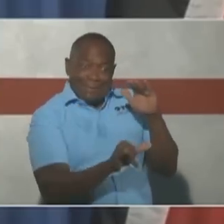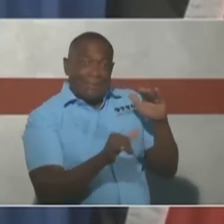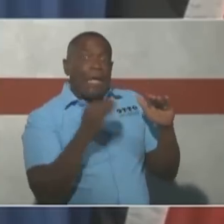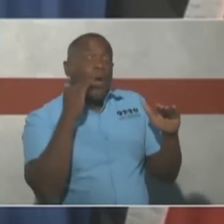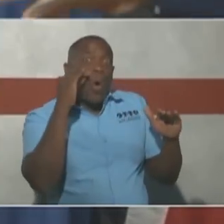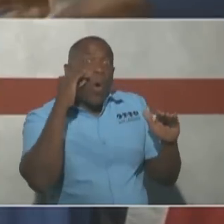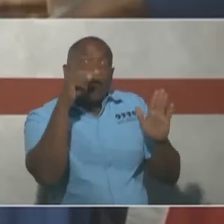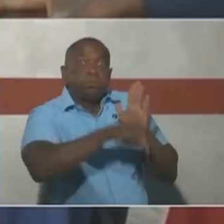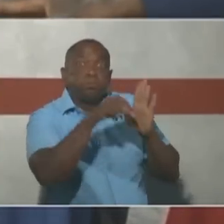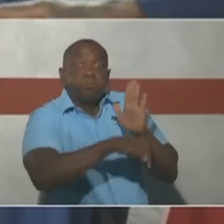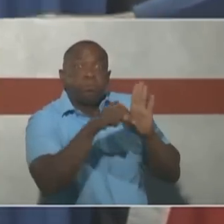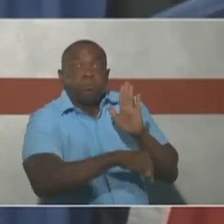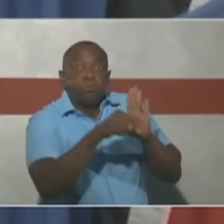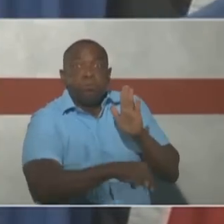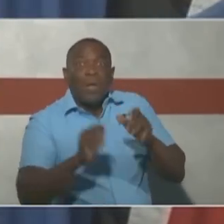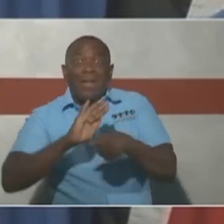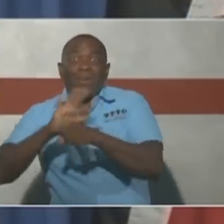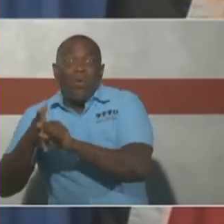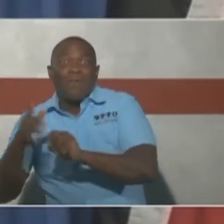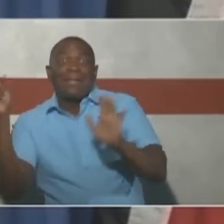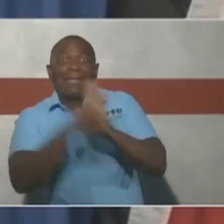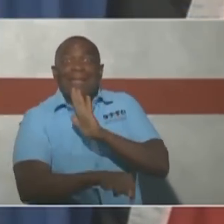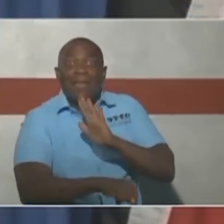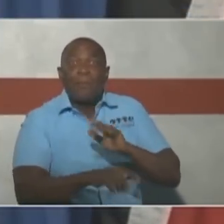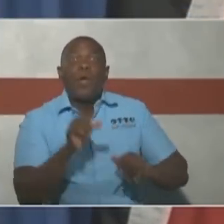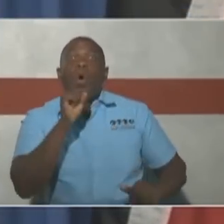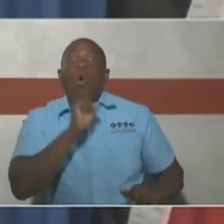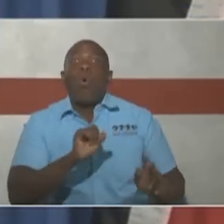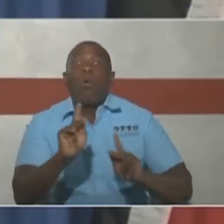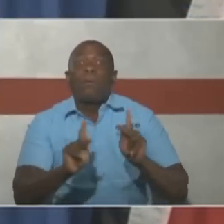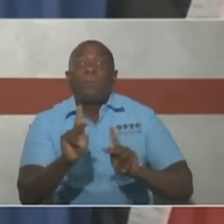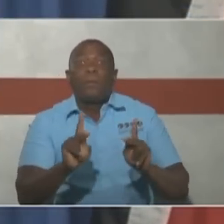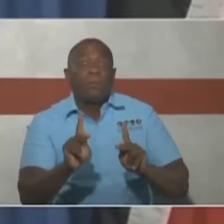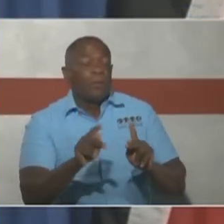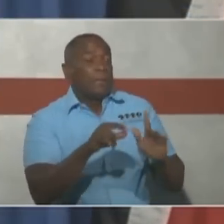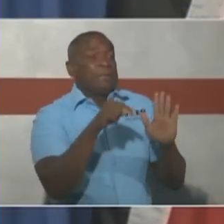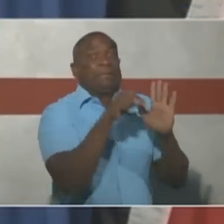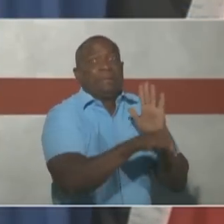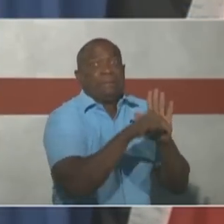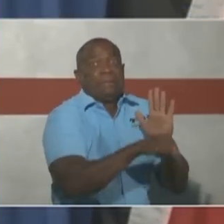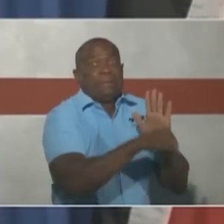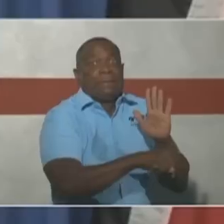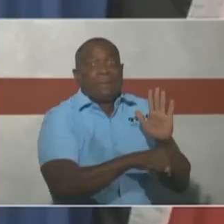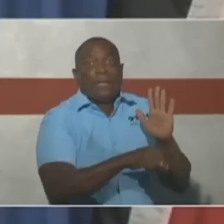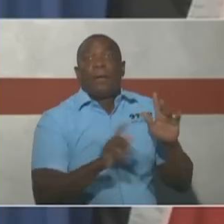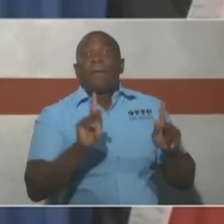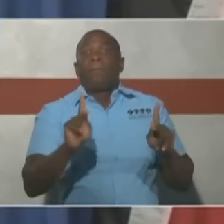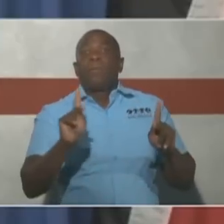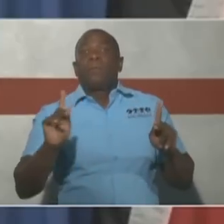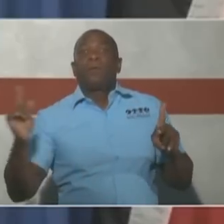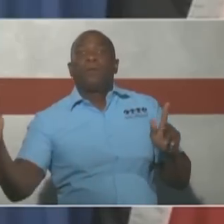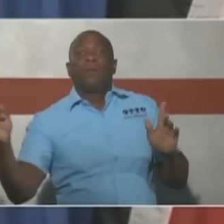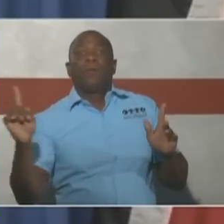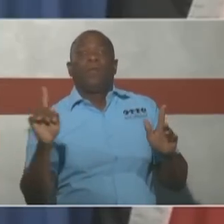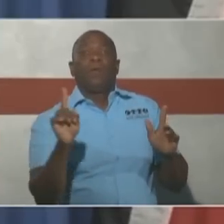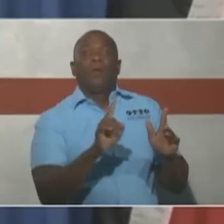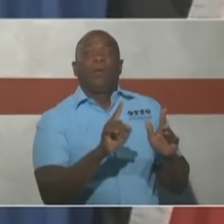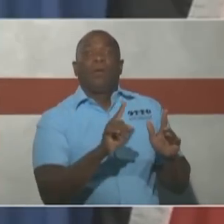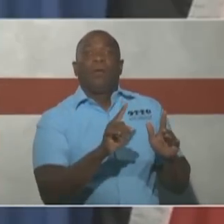list of things that you can do. Do those things that you can do, because you can't isolate